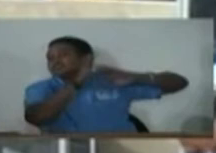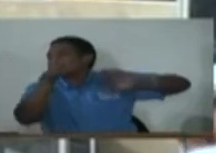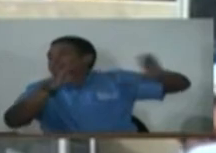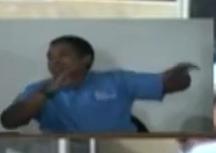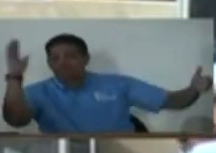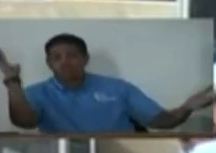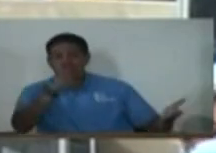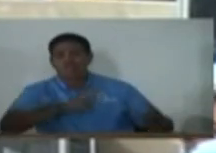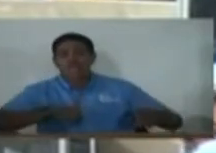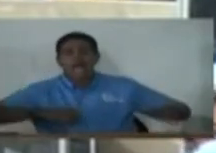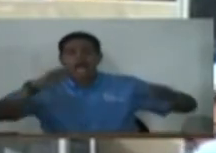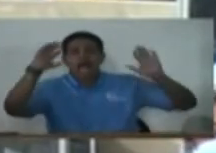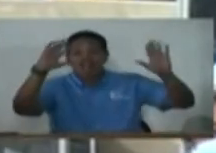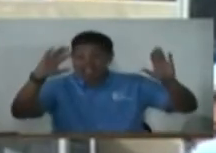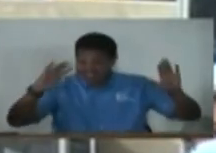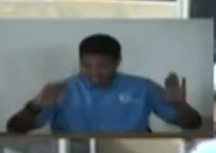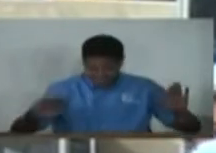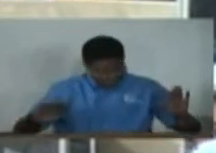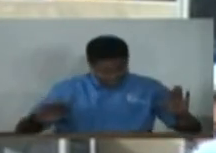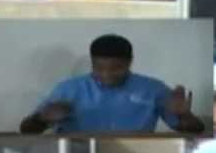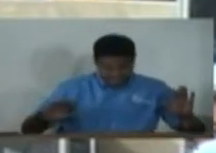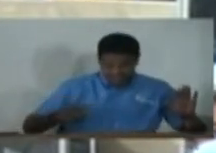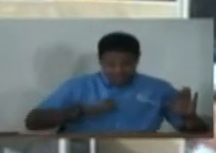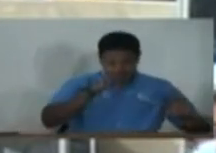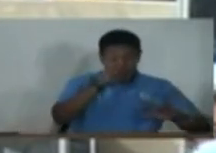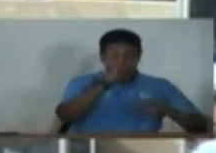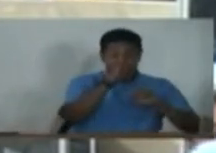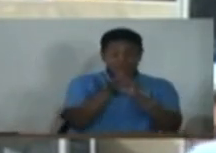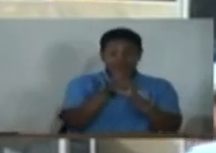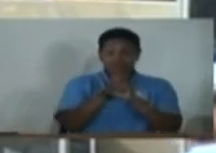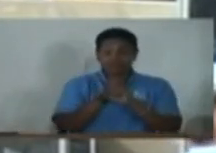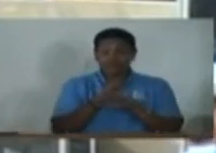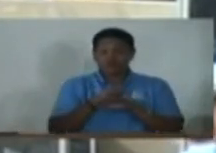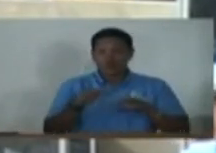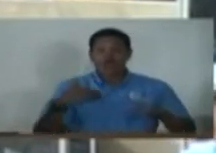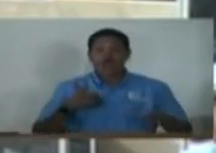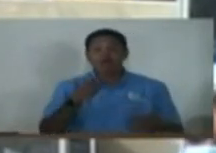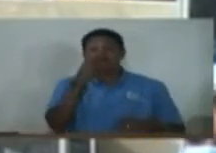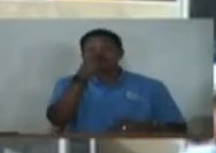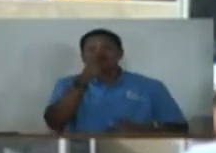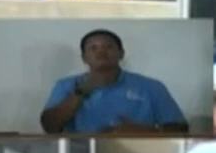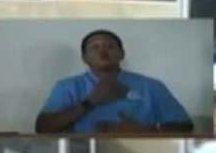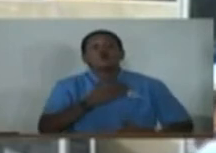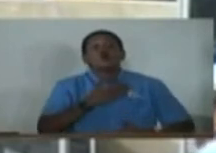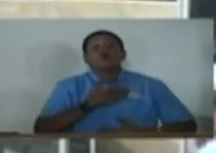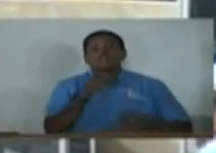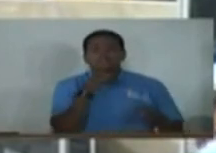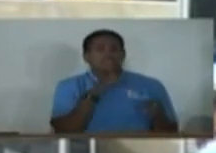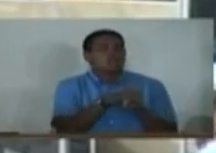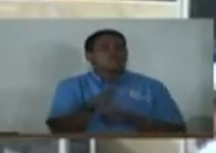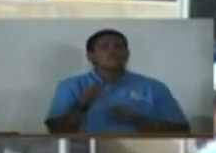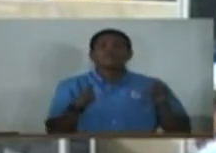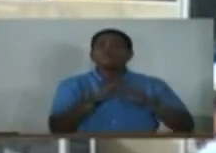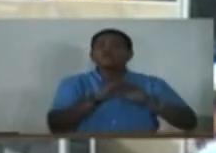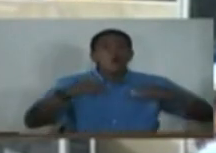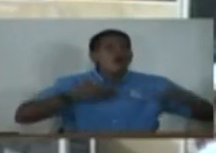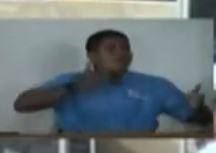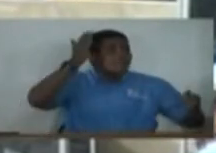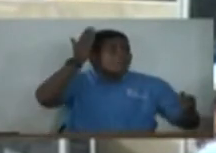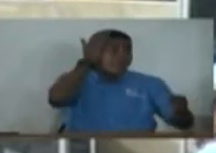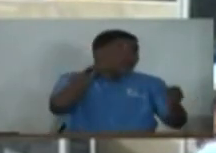Speaker, the true suffocation was that people didn't have oxygen. The true suffocation was that people didn't have beds.